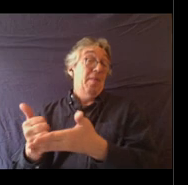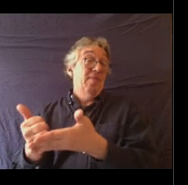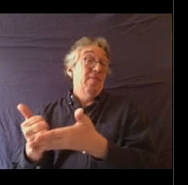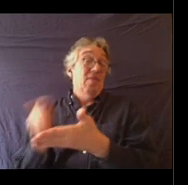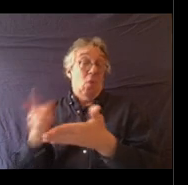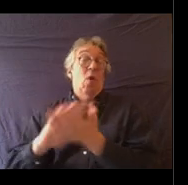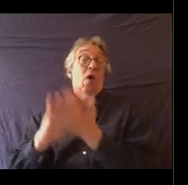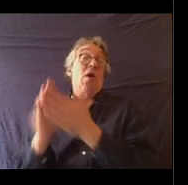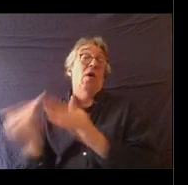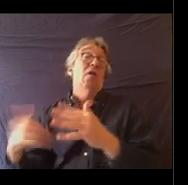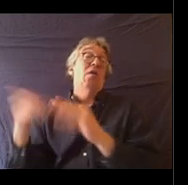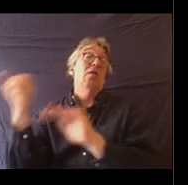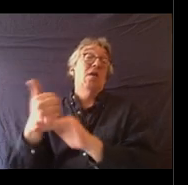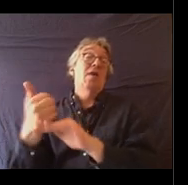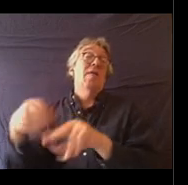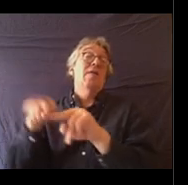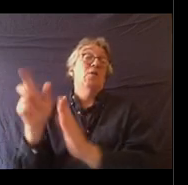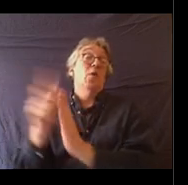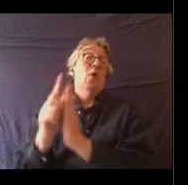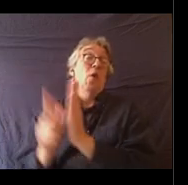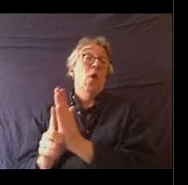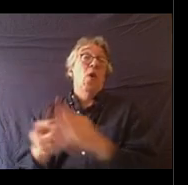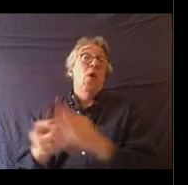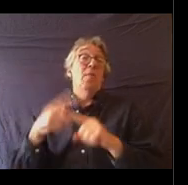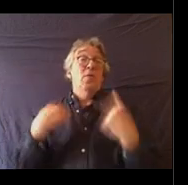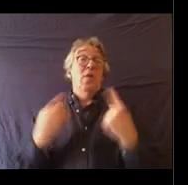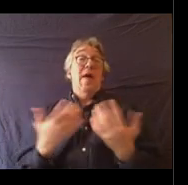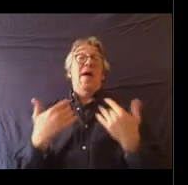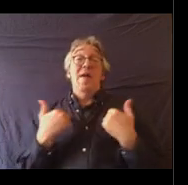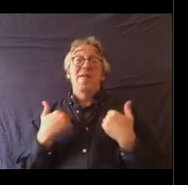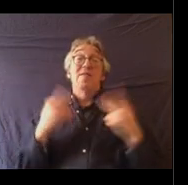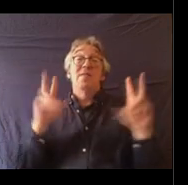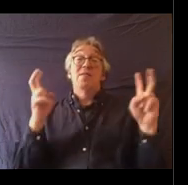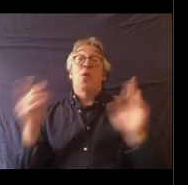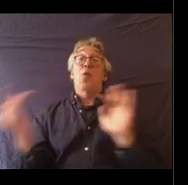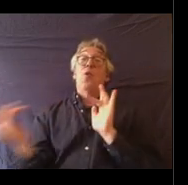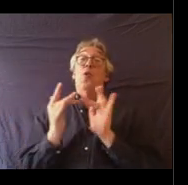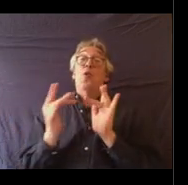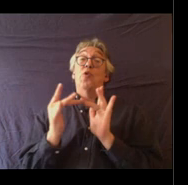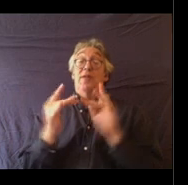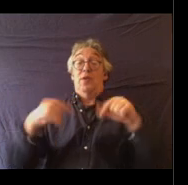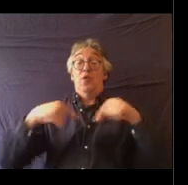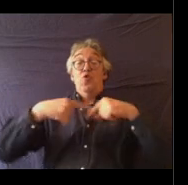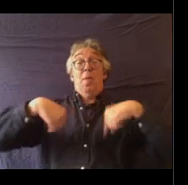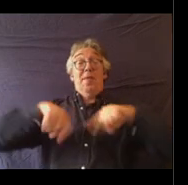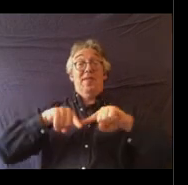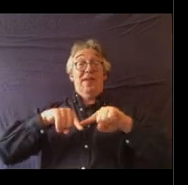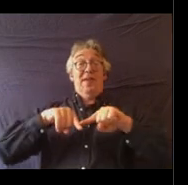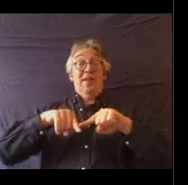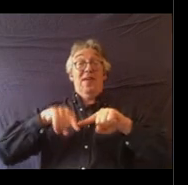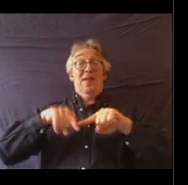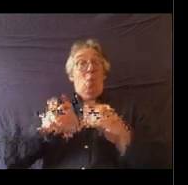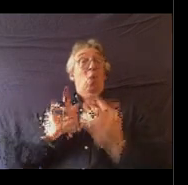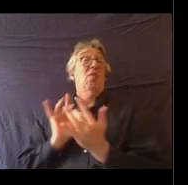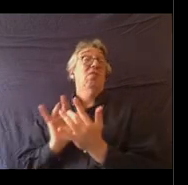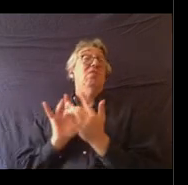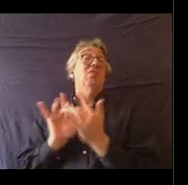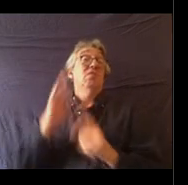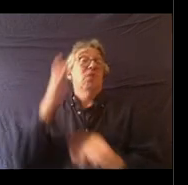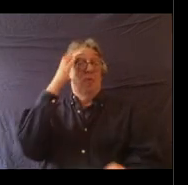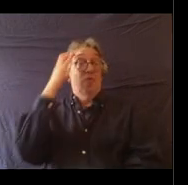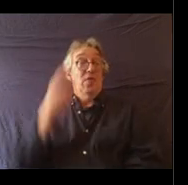the contact committee. And we would also like to underline that the regulators in